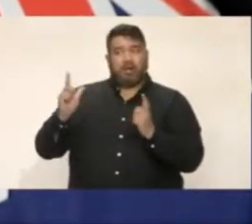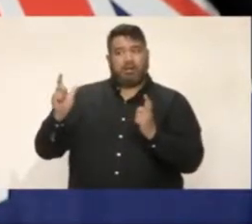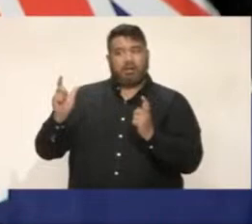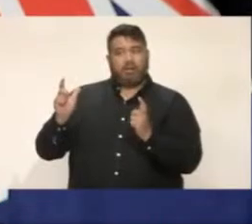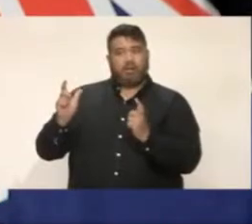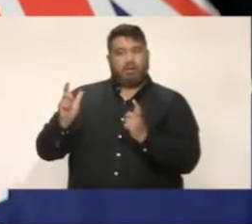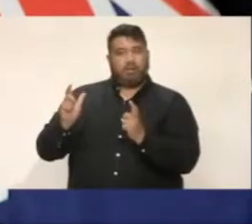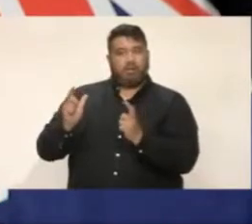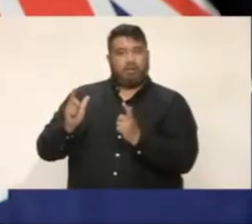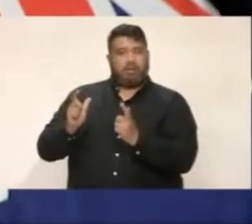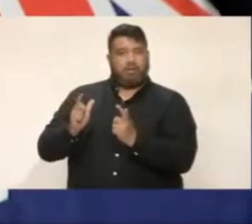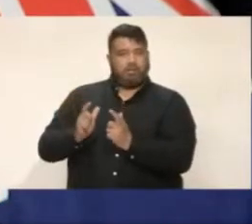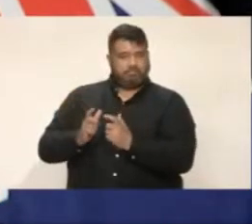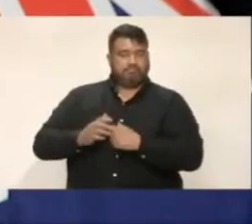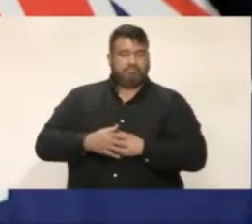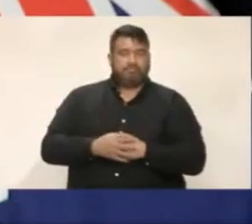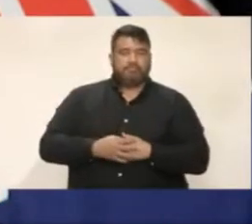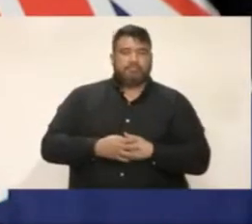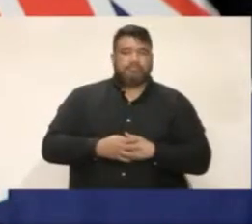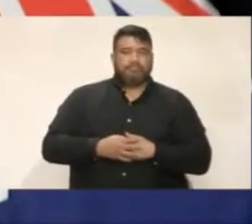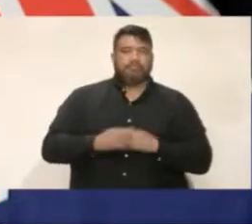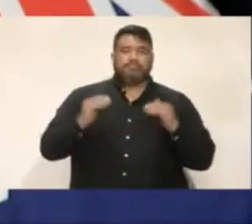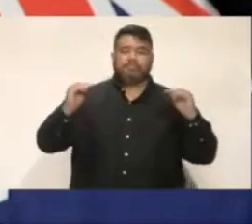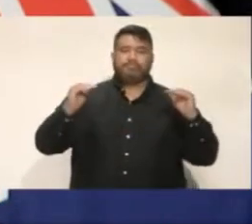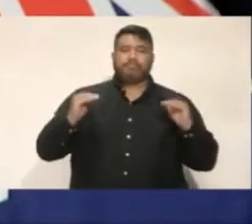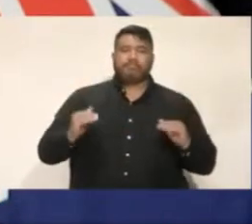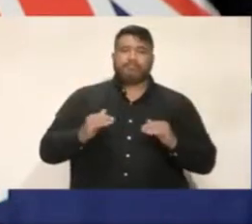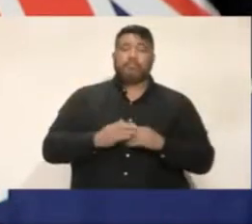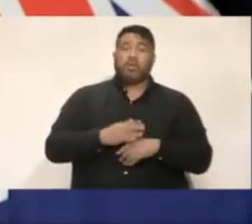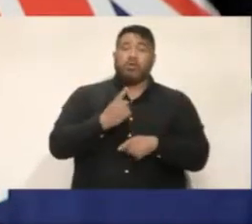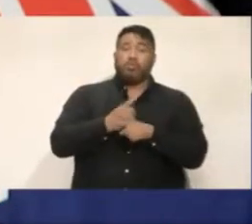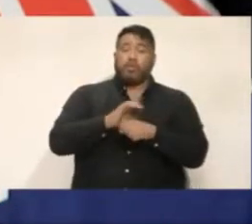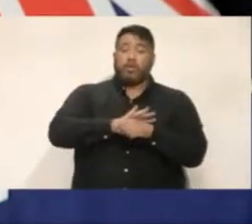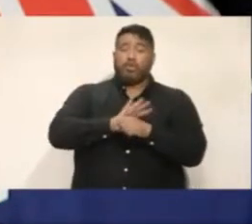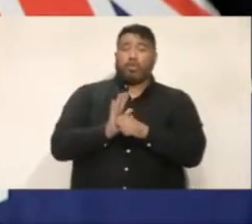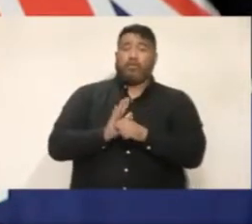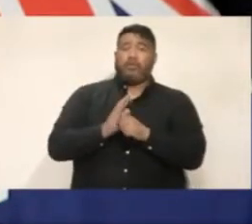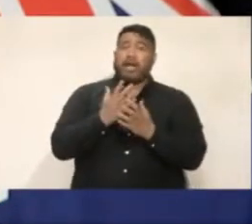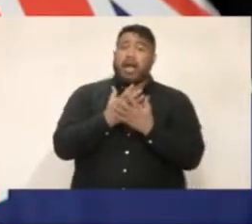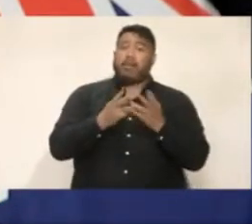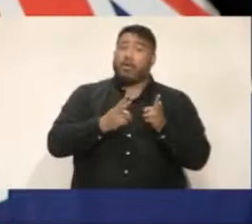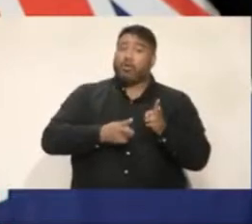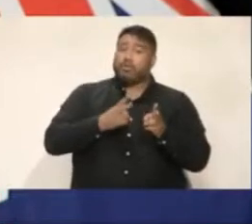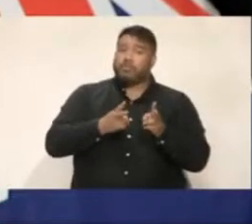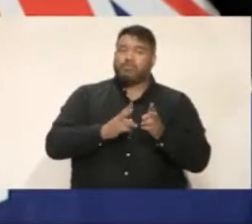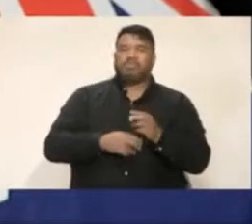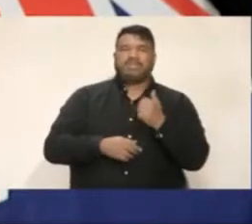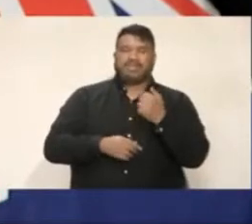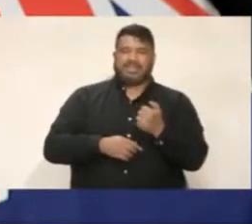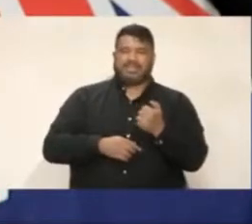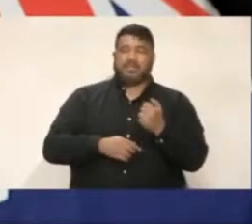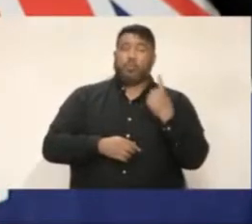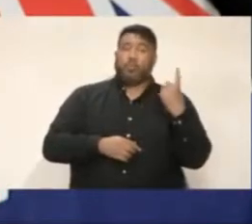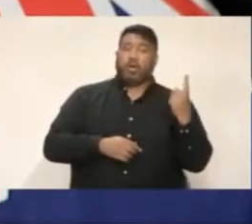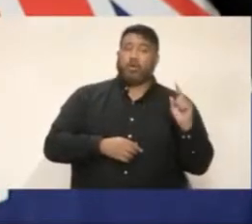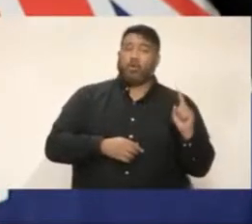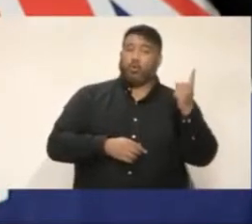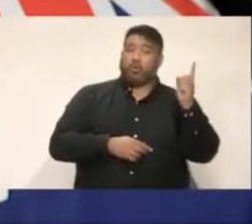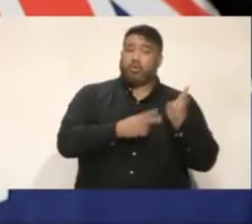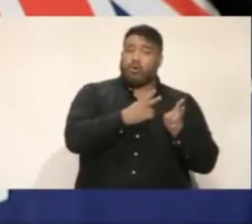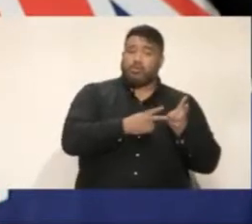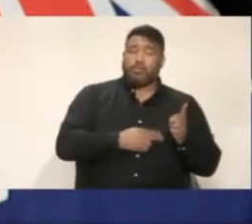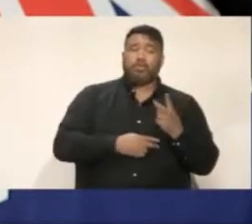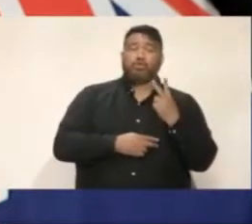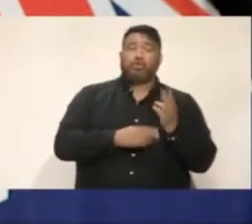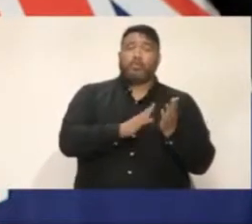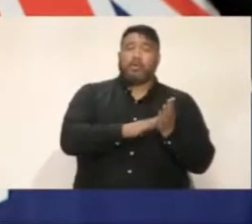period. There are 6 people with Covid-19 in hospital today, 1 in Auckland Hospital, 1 in Middlemore, 2 in